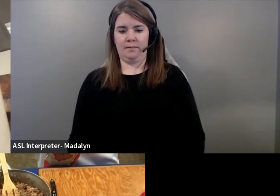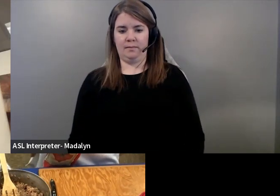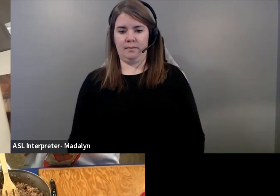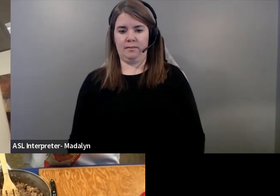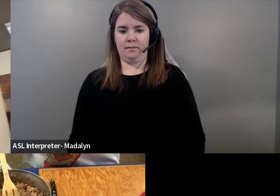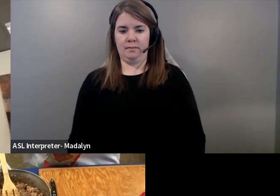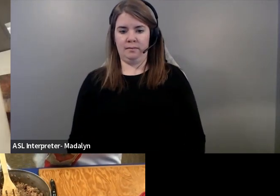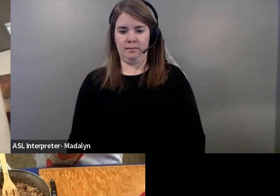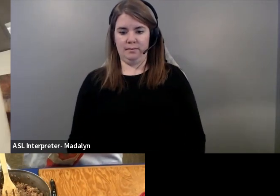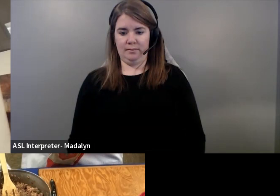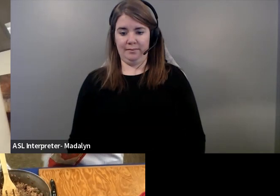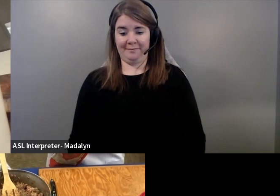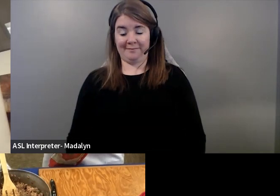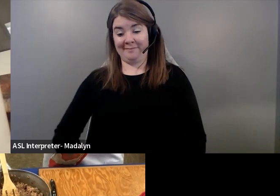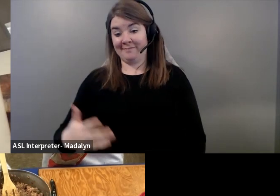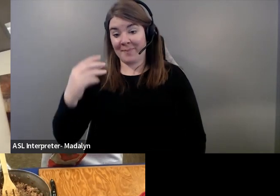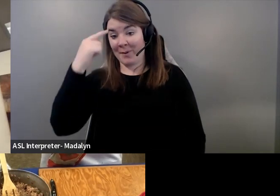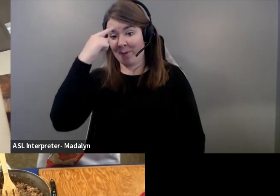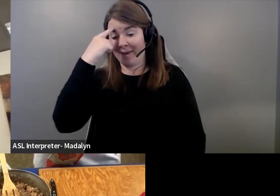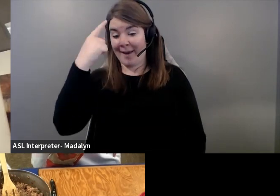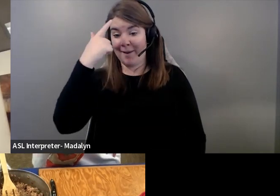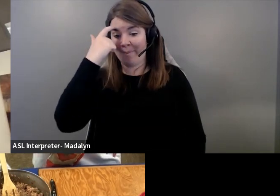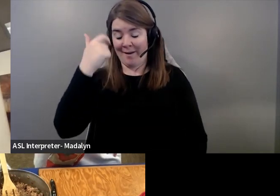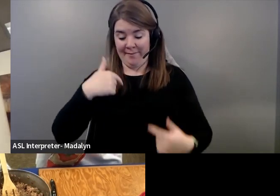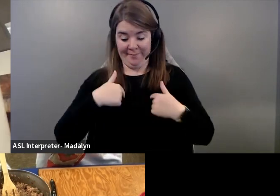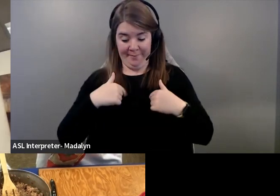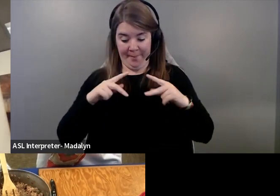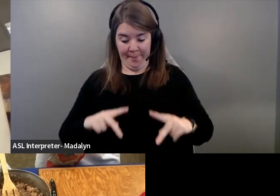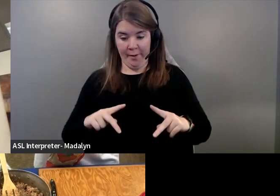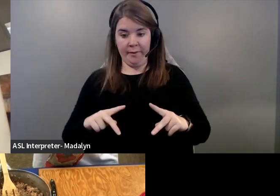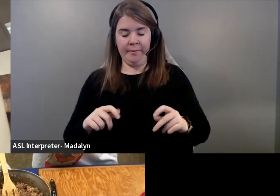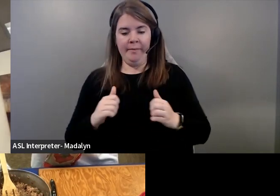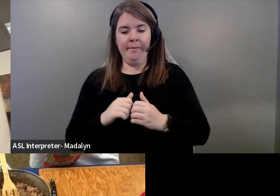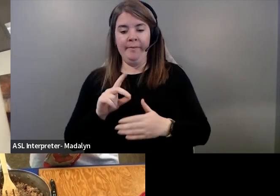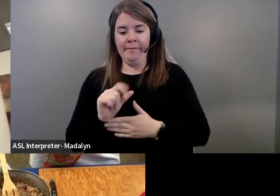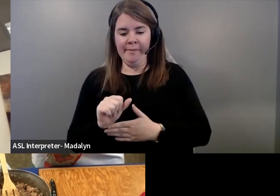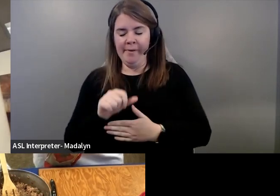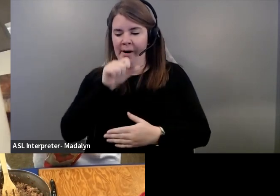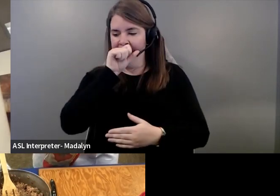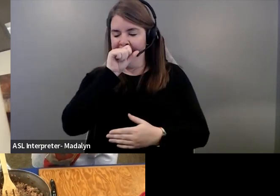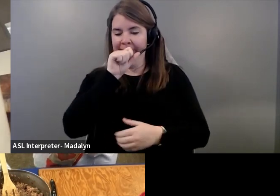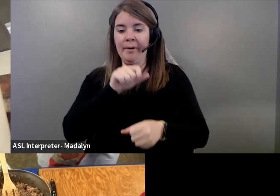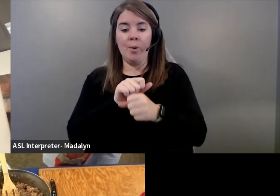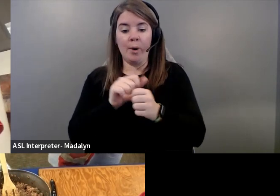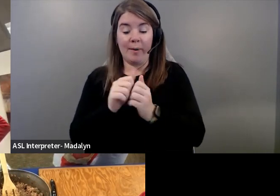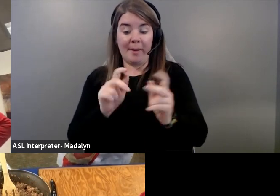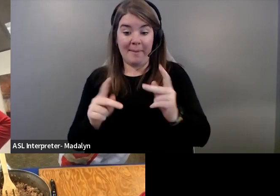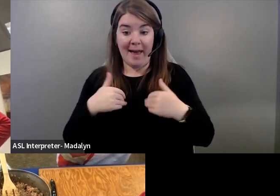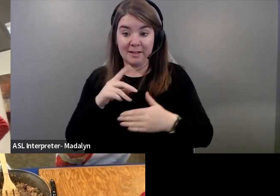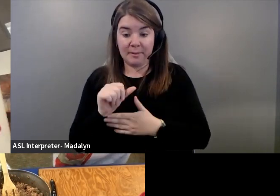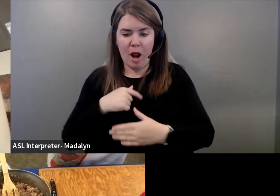So, you would think because I'm a person with a disability who works with folks with disability, I would know all this